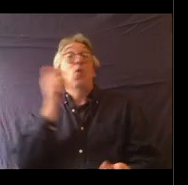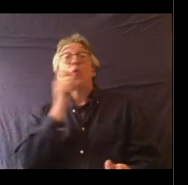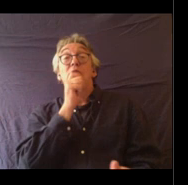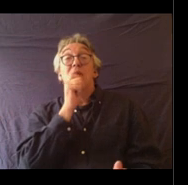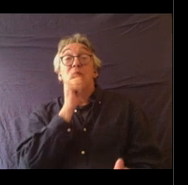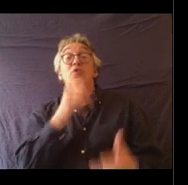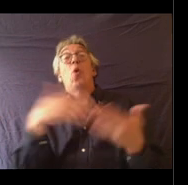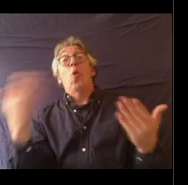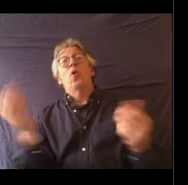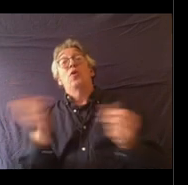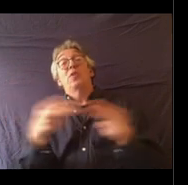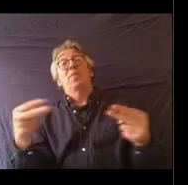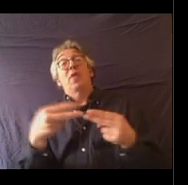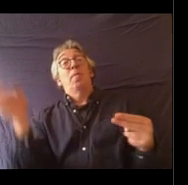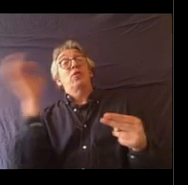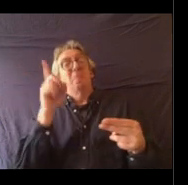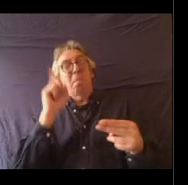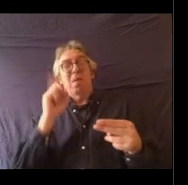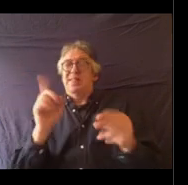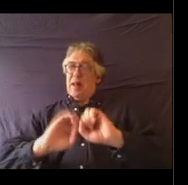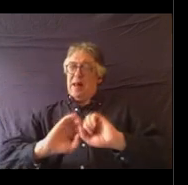and hard of hearing. So a clear